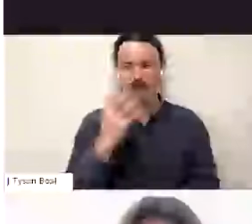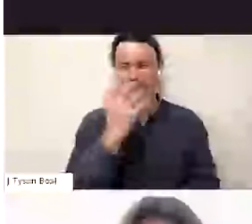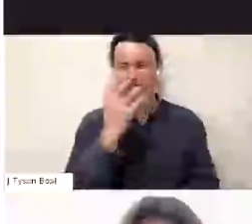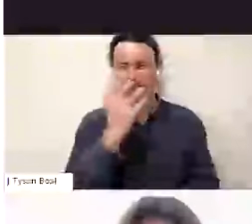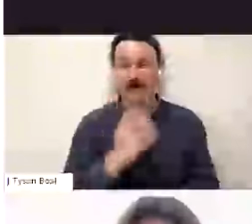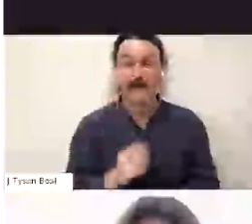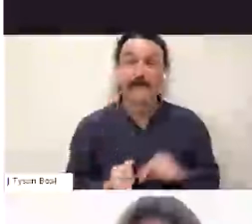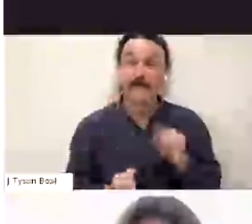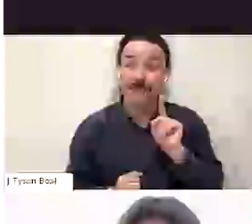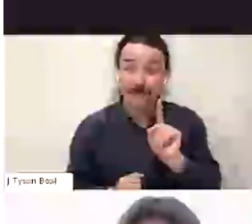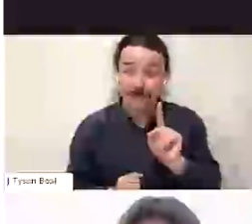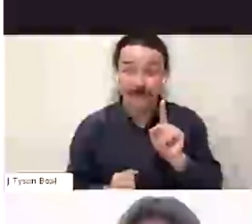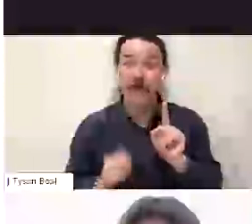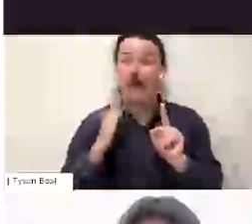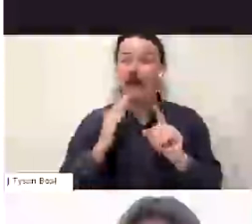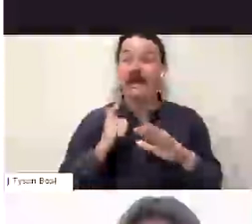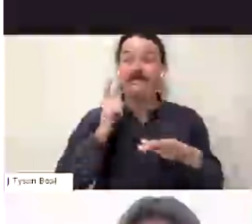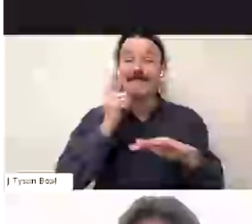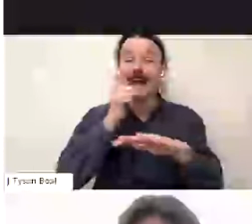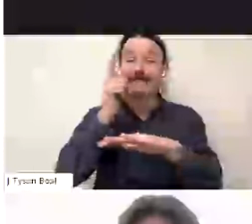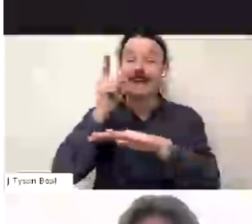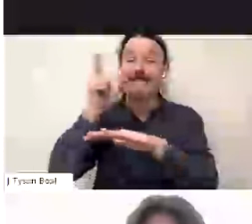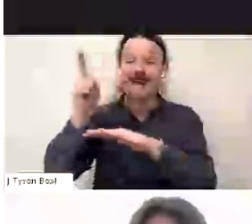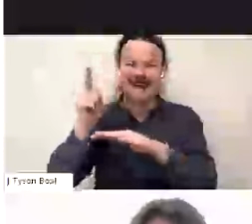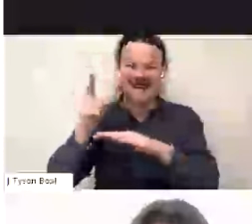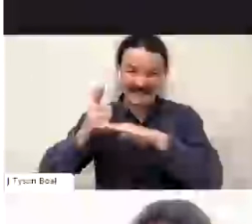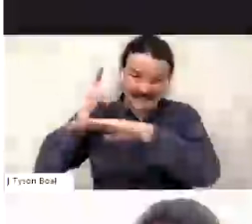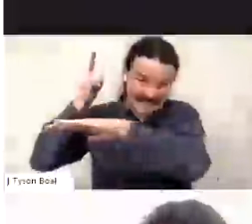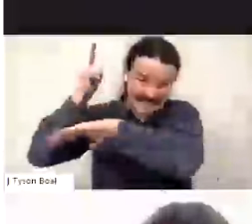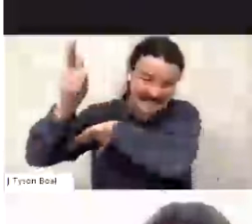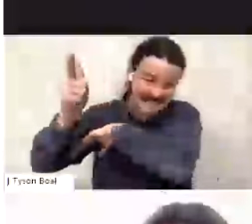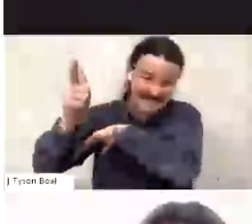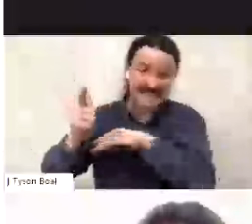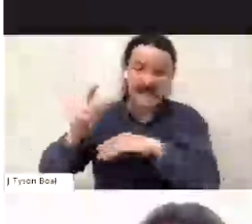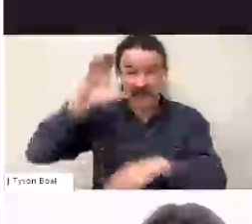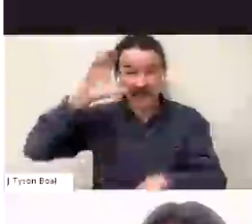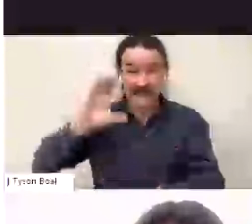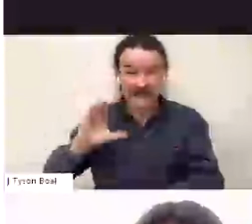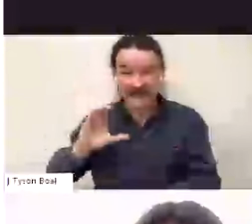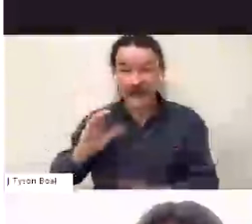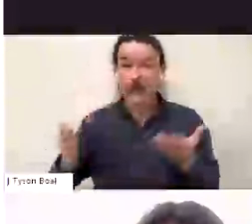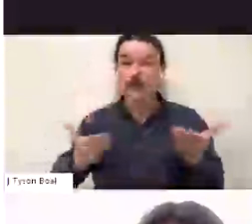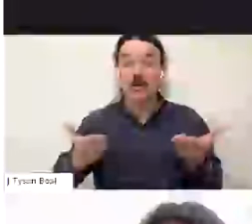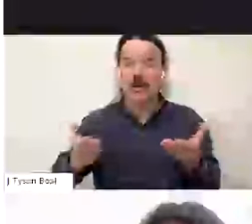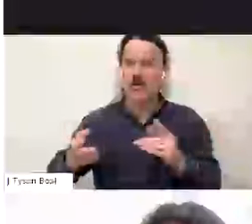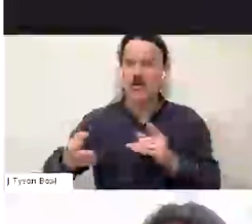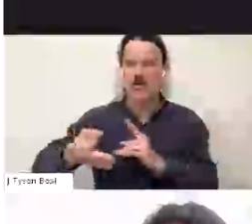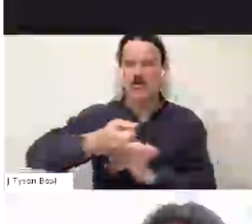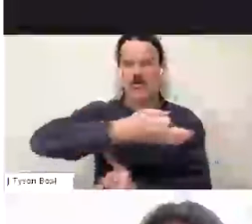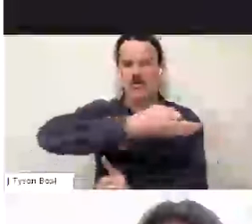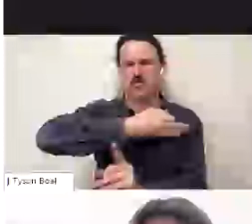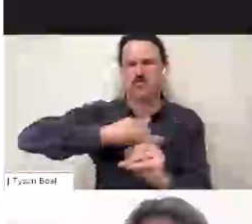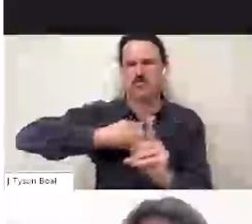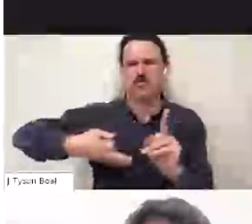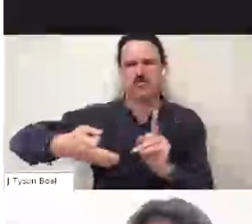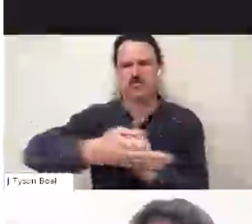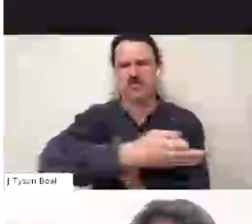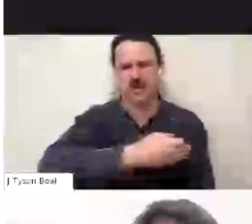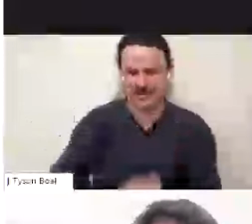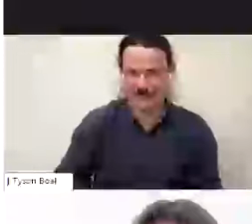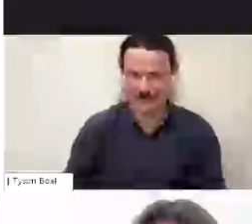country, services dissipate dramatically. And we're often talking about a failure here of government